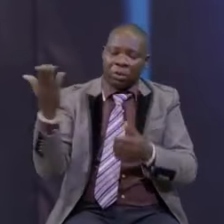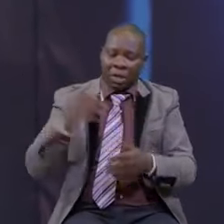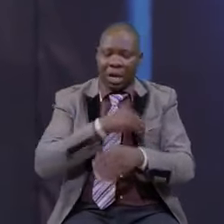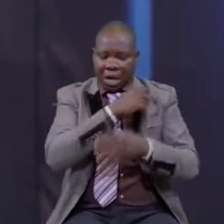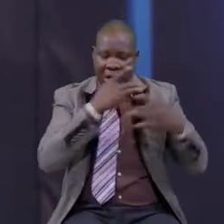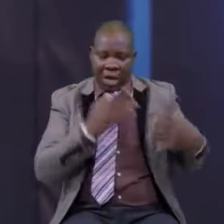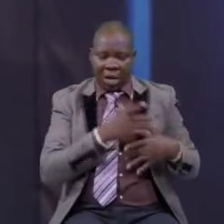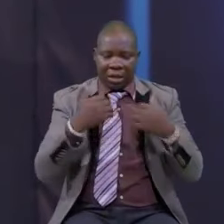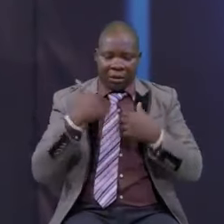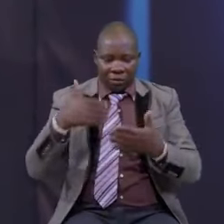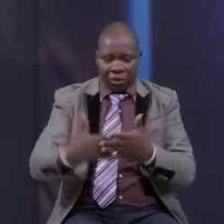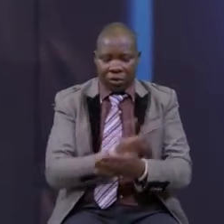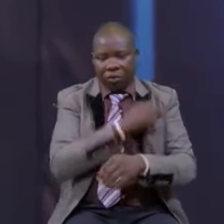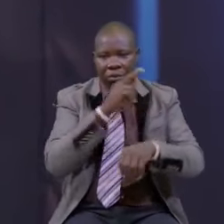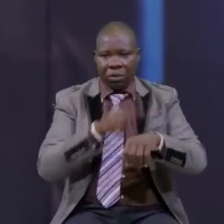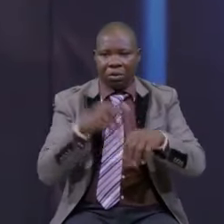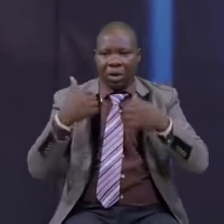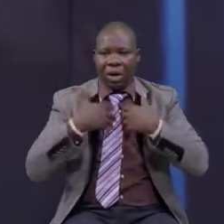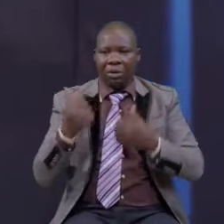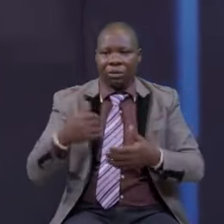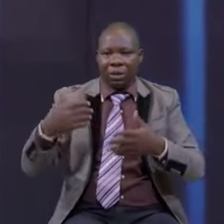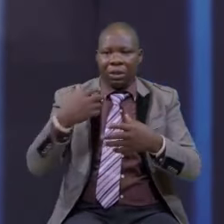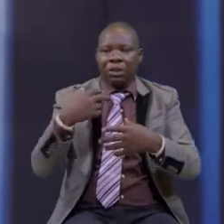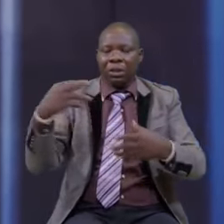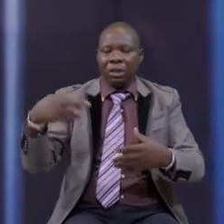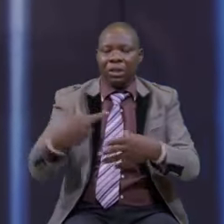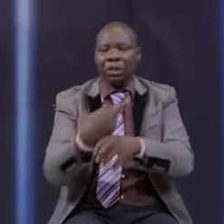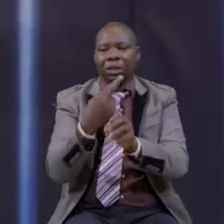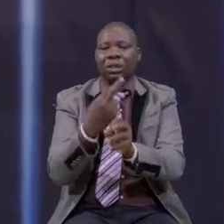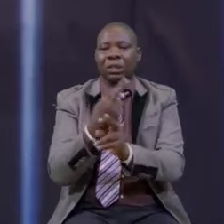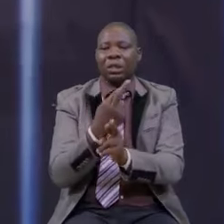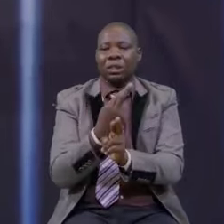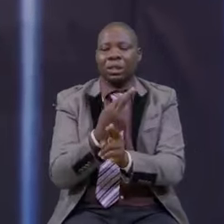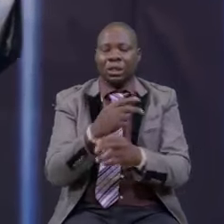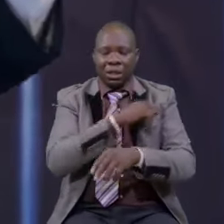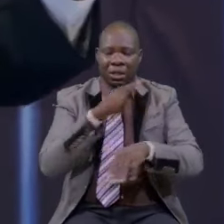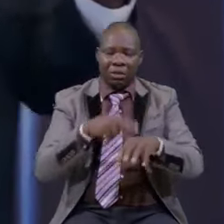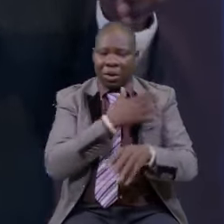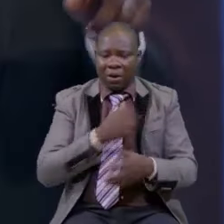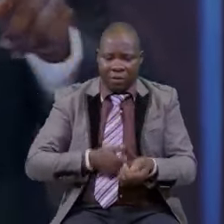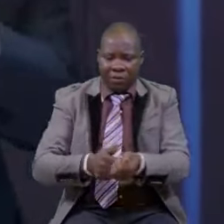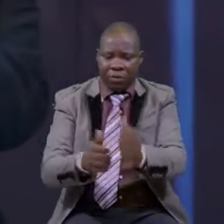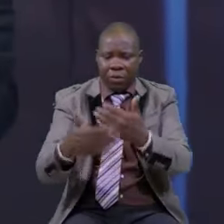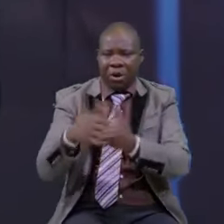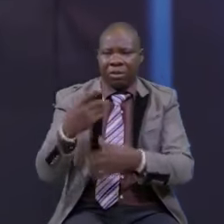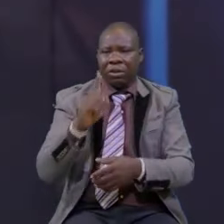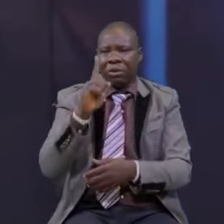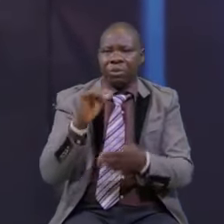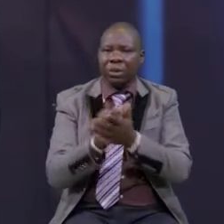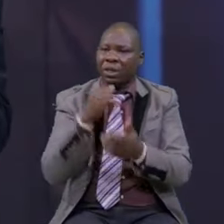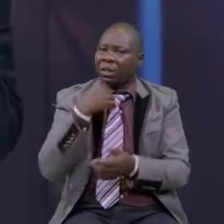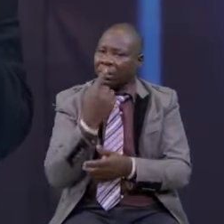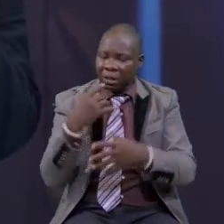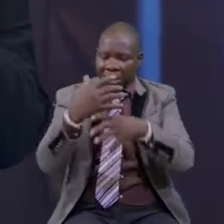have a regenerated nature, and they are following after the one that said, take